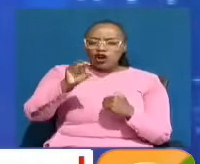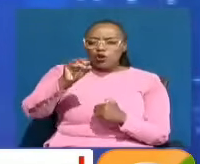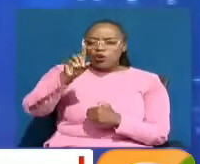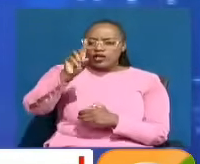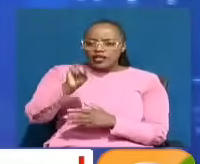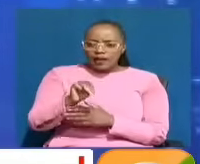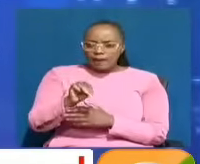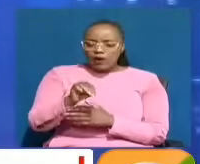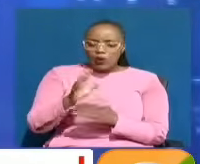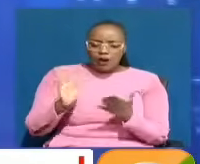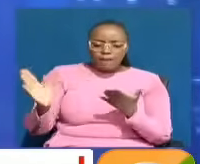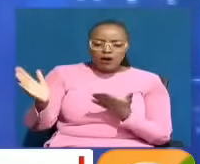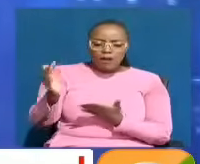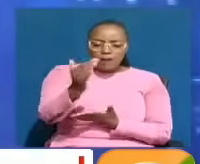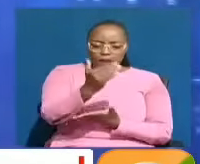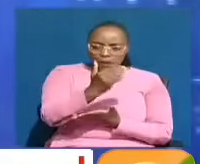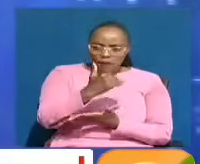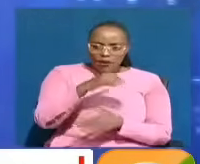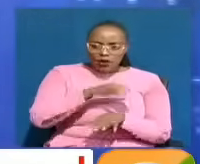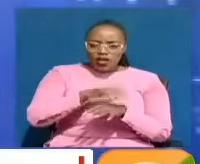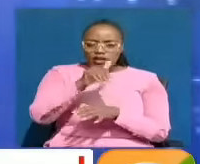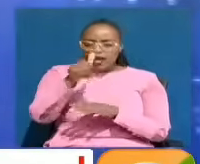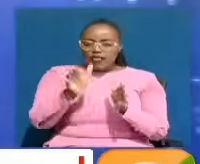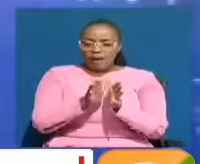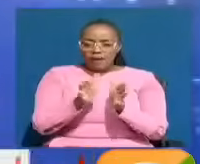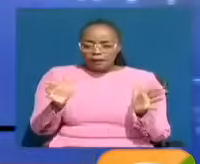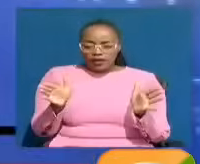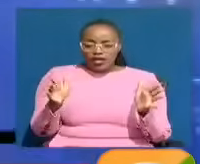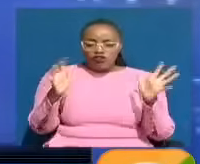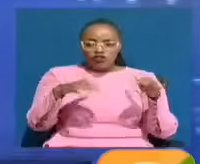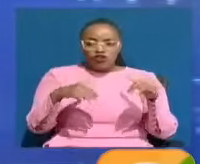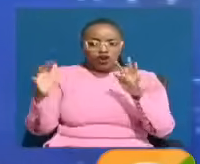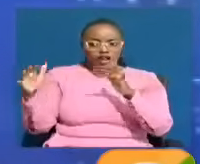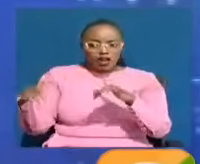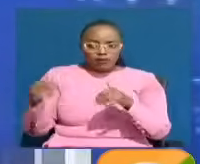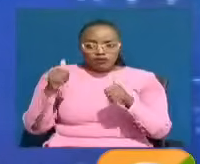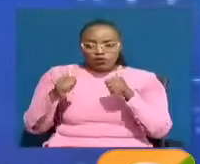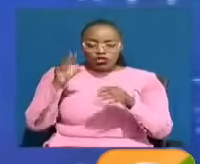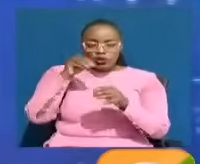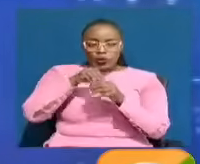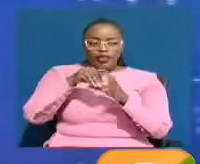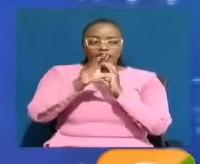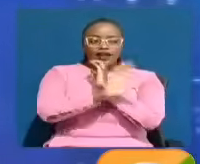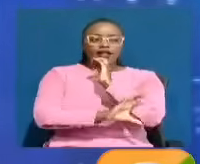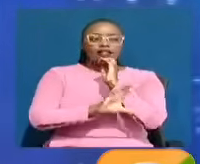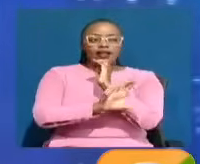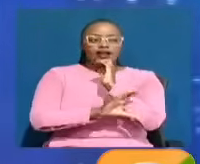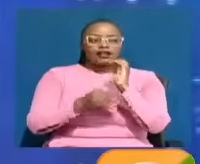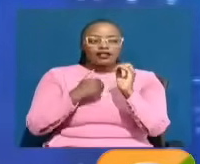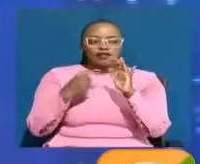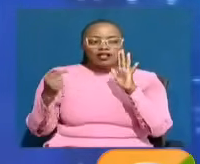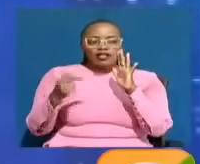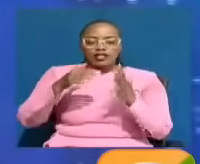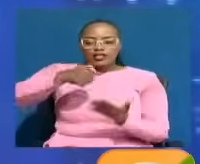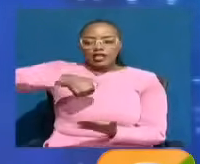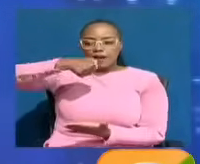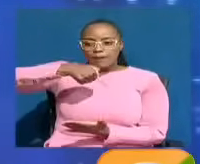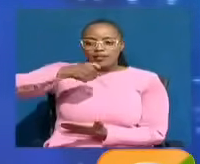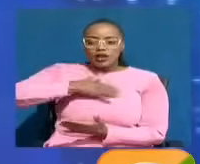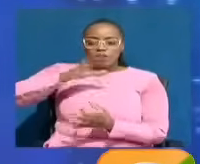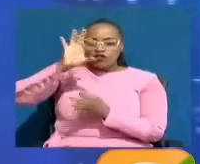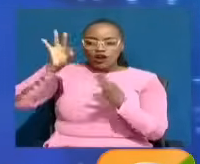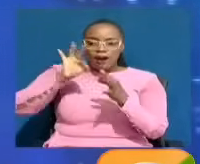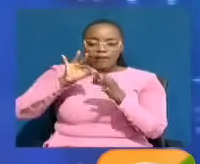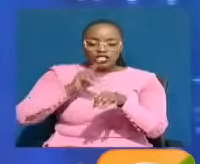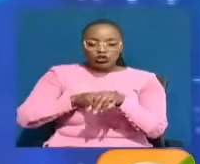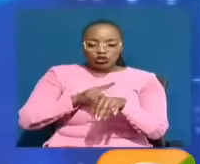we need to mobilize and be able to get to other public forums within the country. This is our budget for this particular time. We're